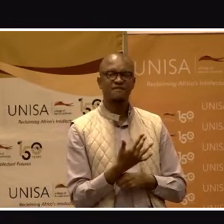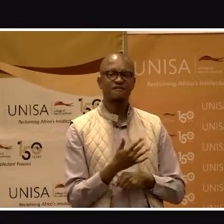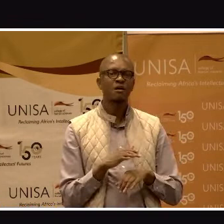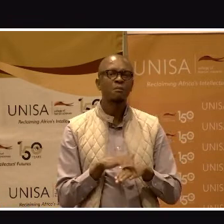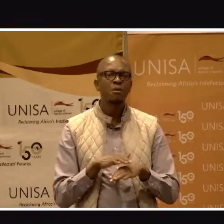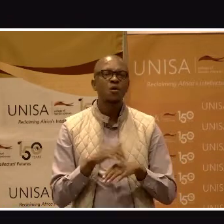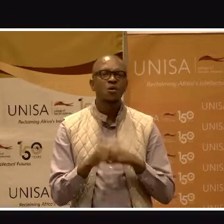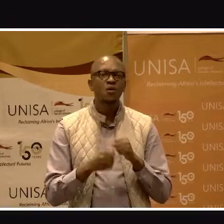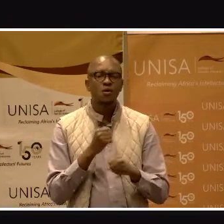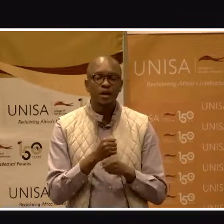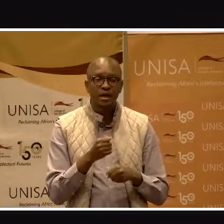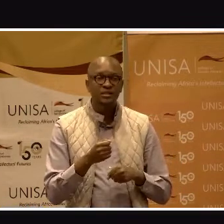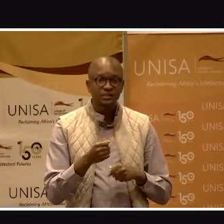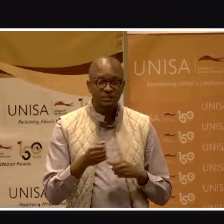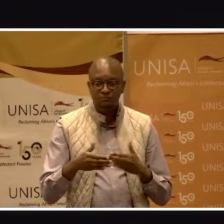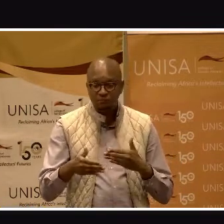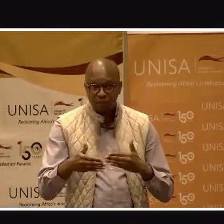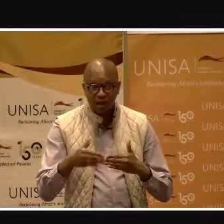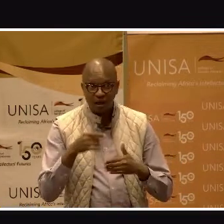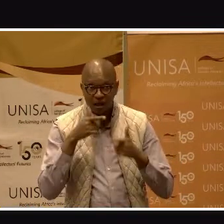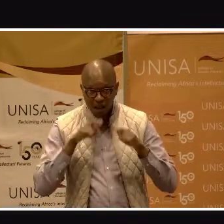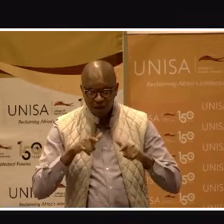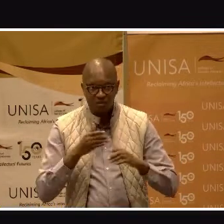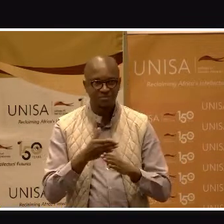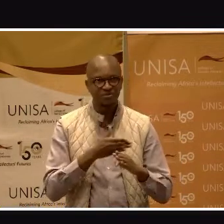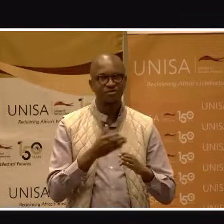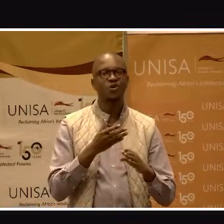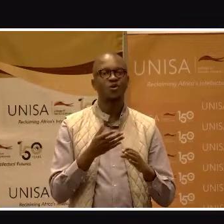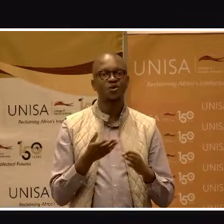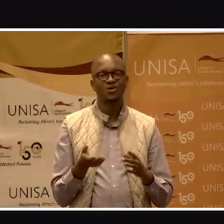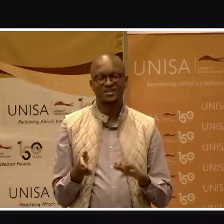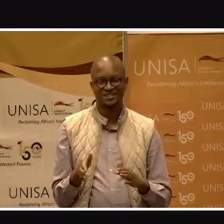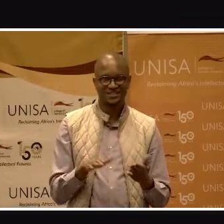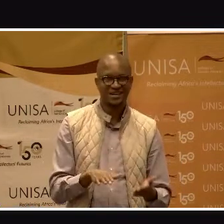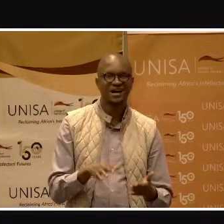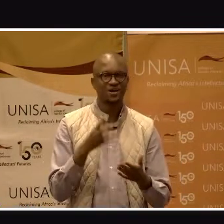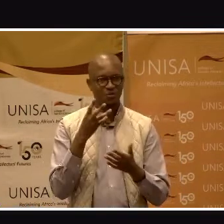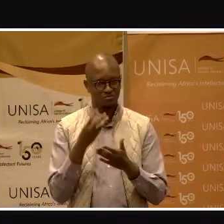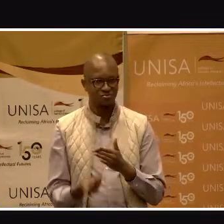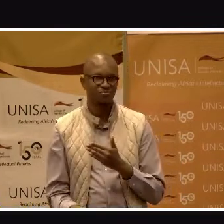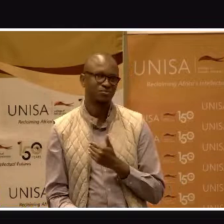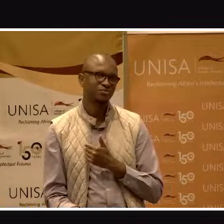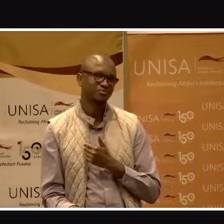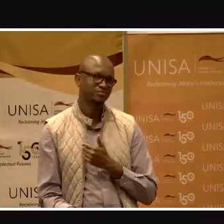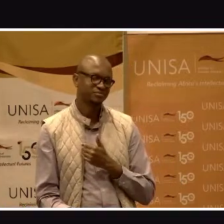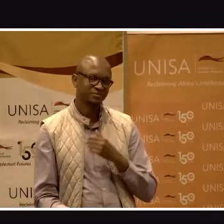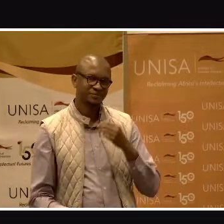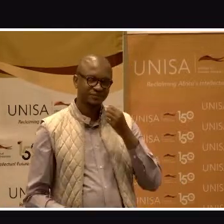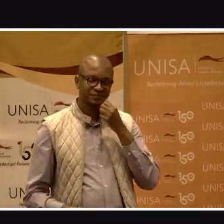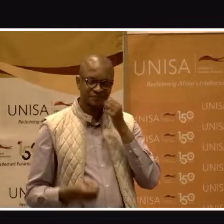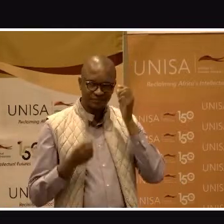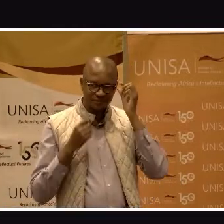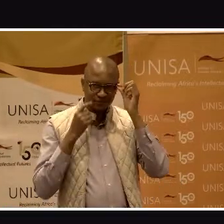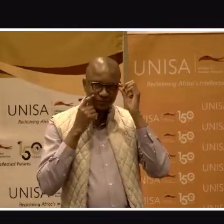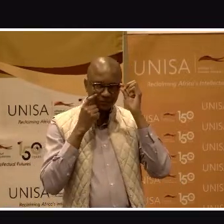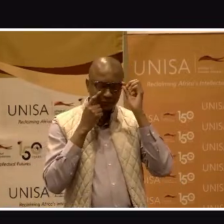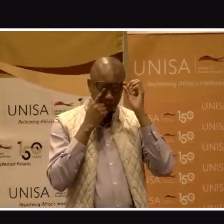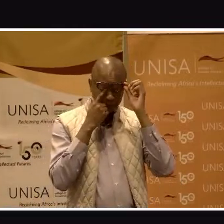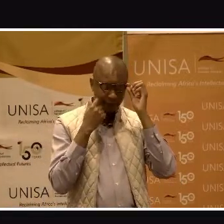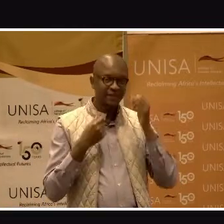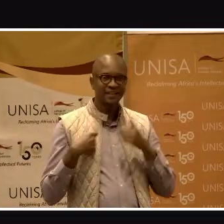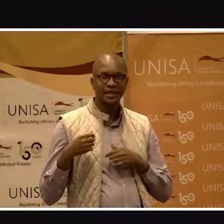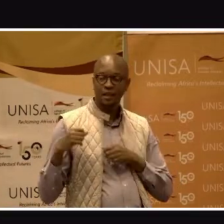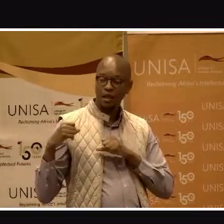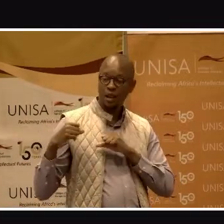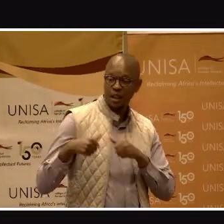years of life before we hear about the language no more. So over the next 3 generations, the